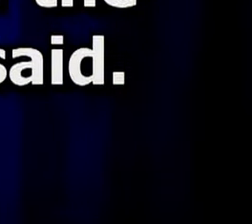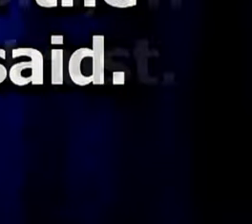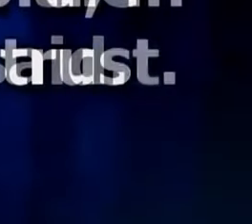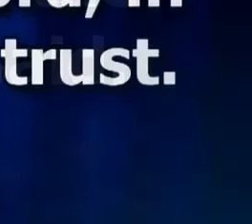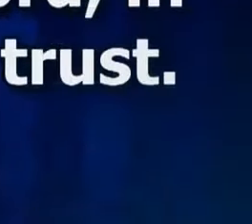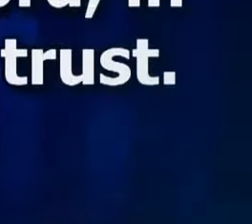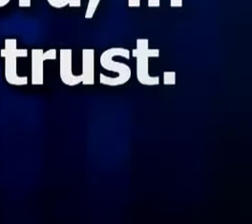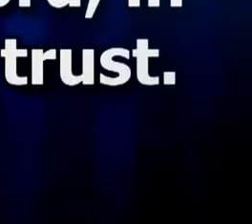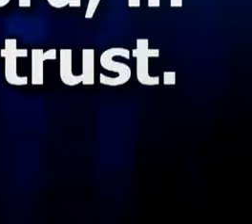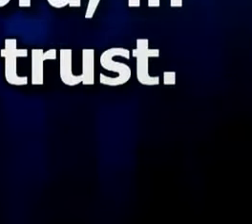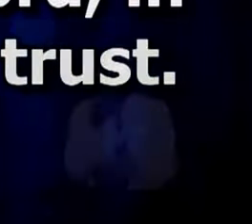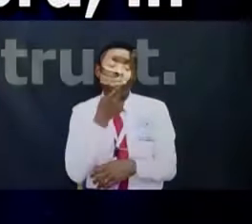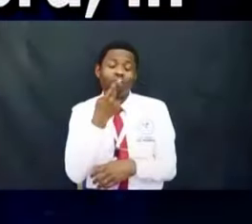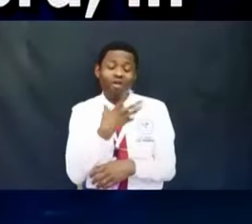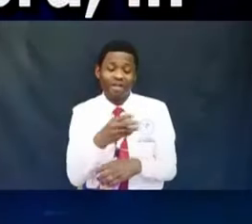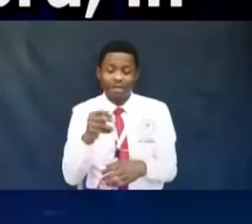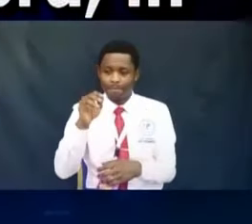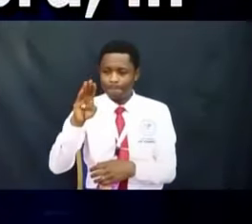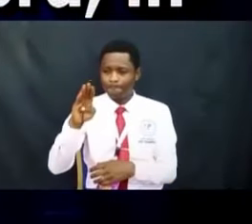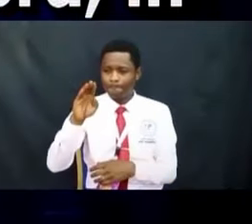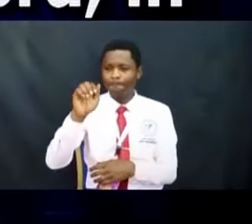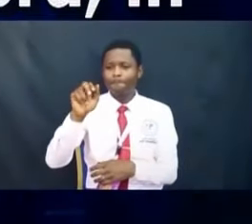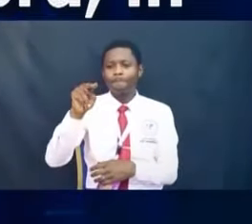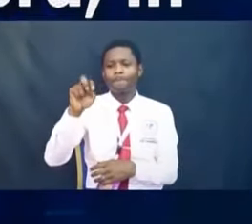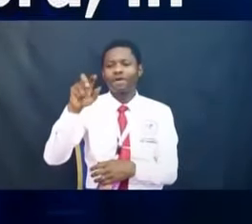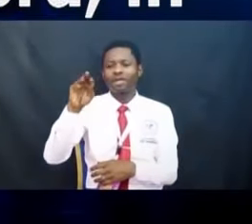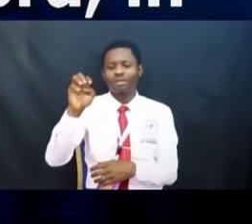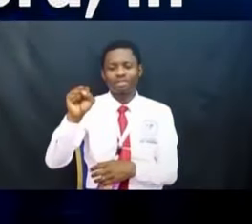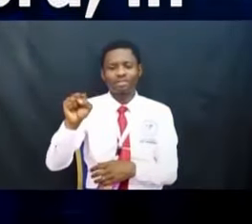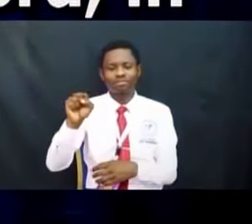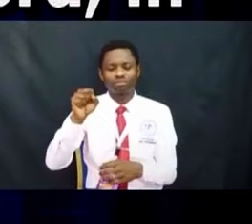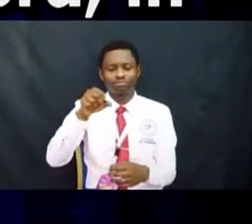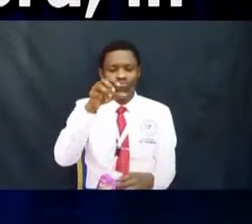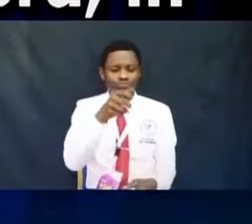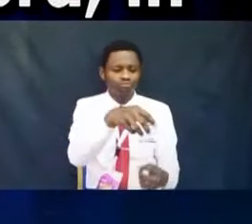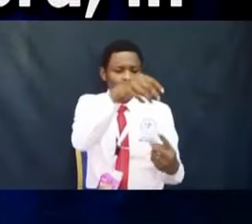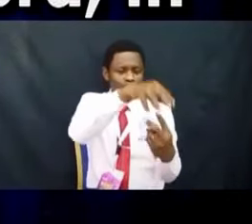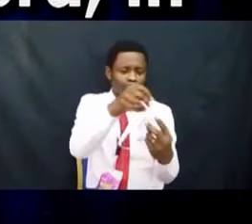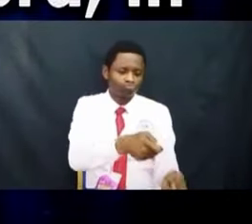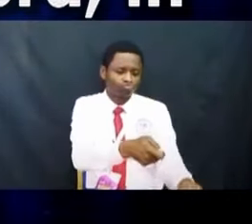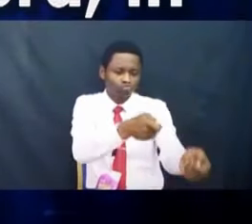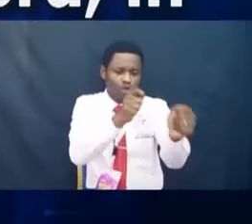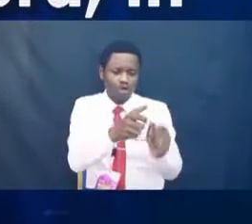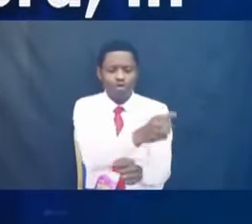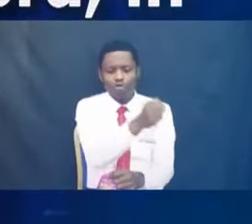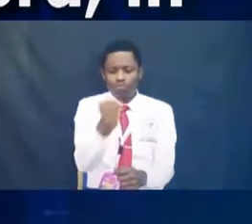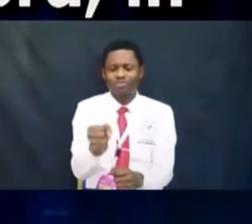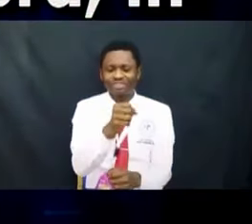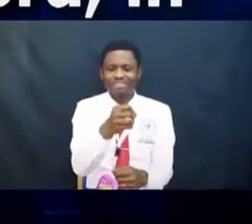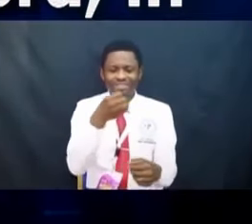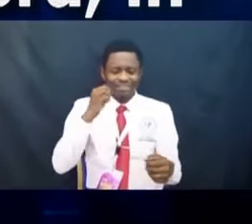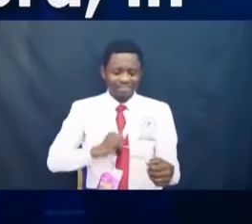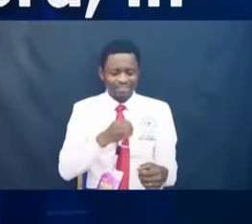and Barnabas appointed elders for them in each church, and with prayer and fasting committed